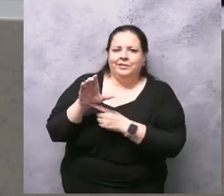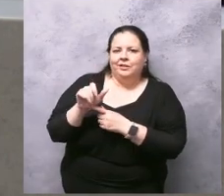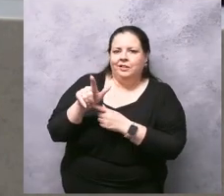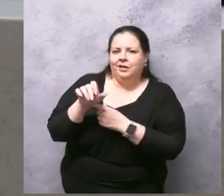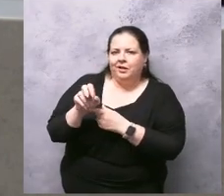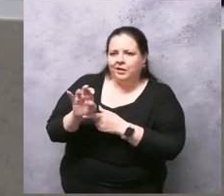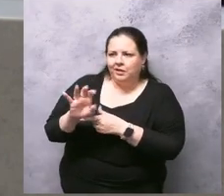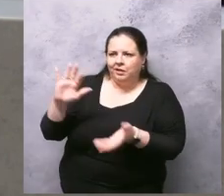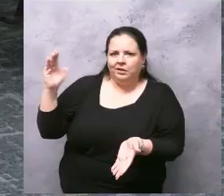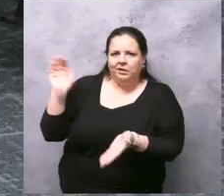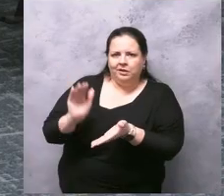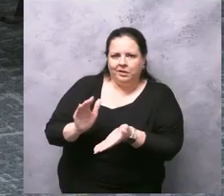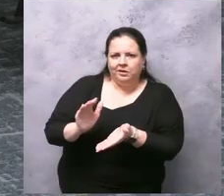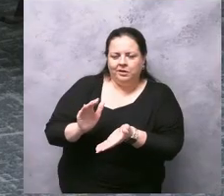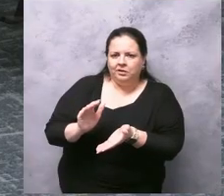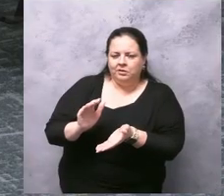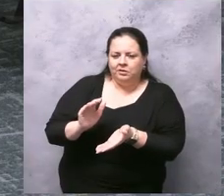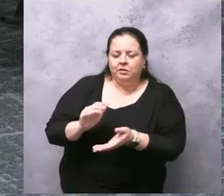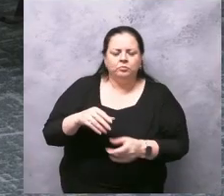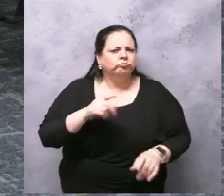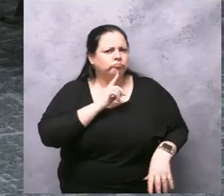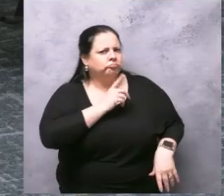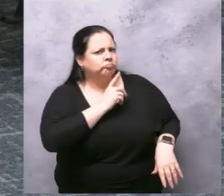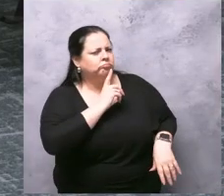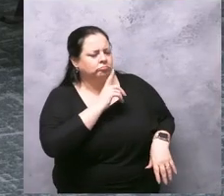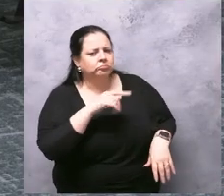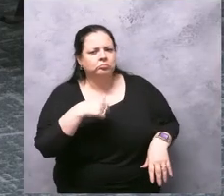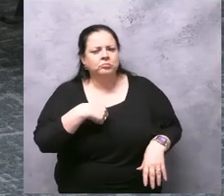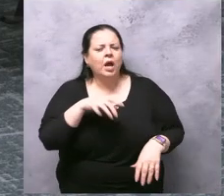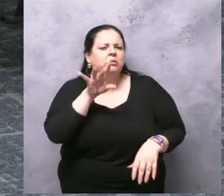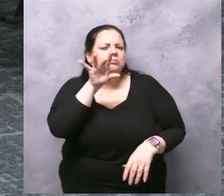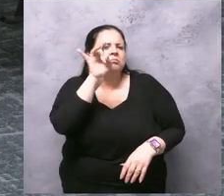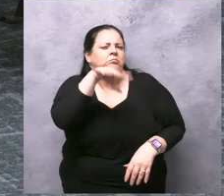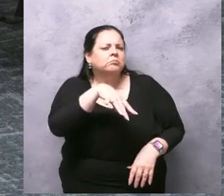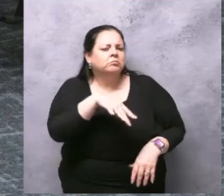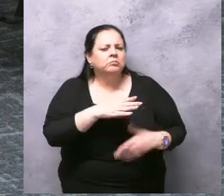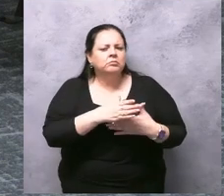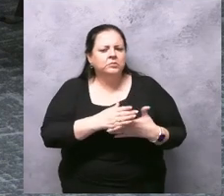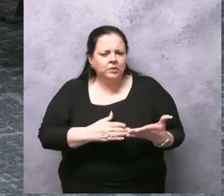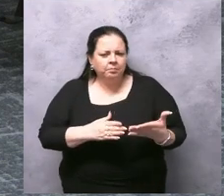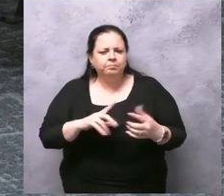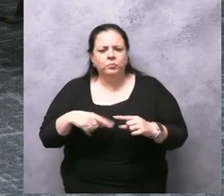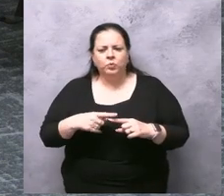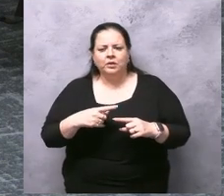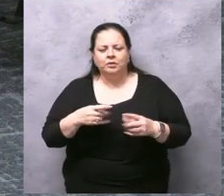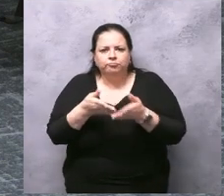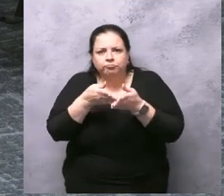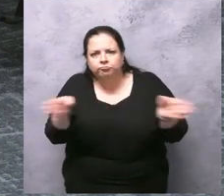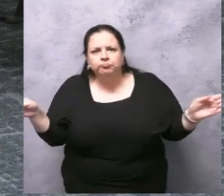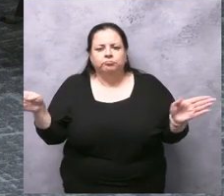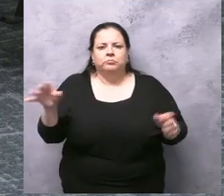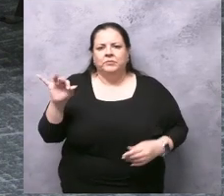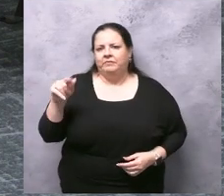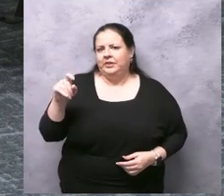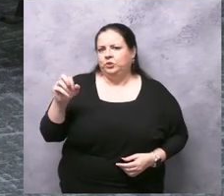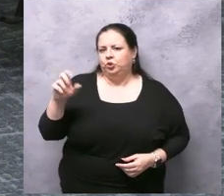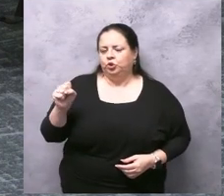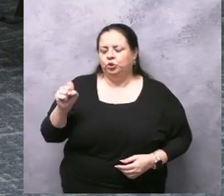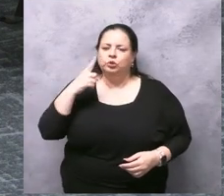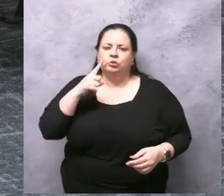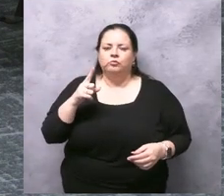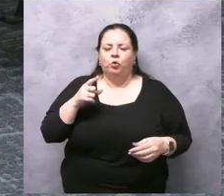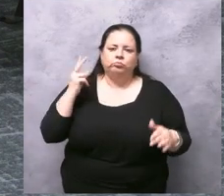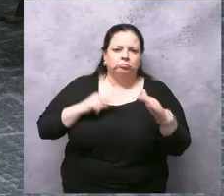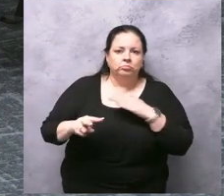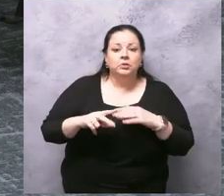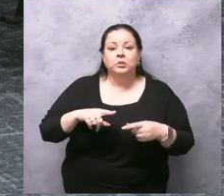in enrollment areas? Sure, and I talked about some of those in talking about the factors that go into the projections overall.